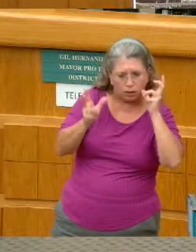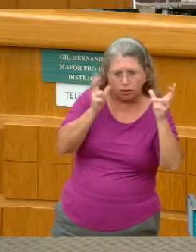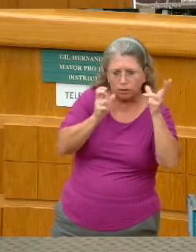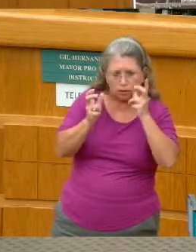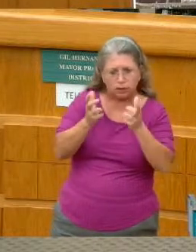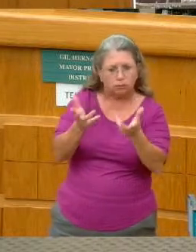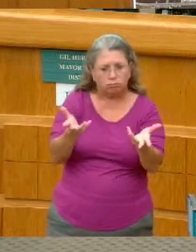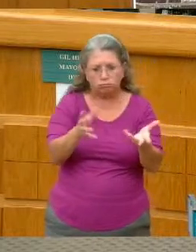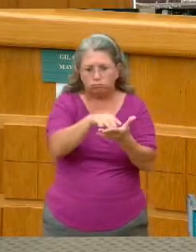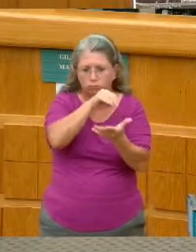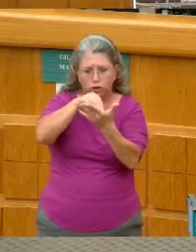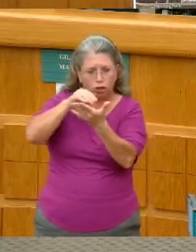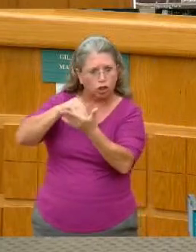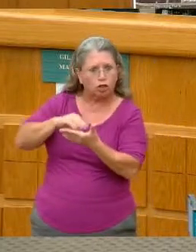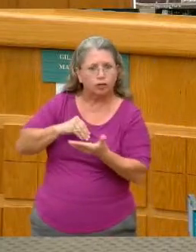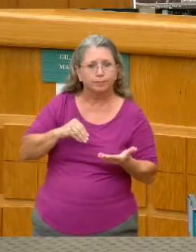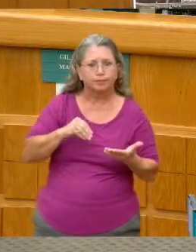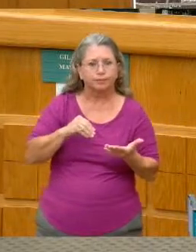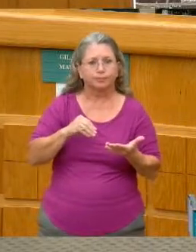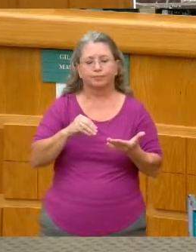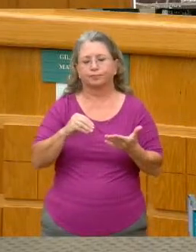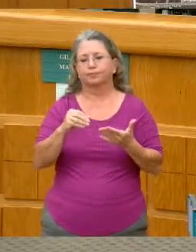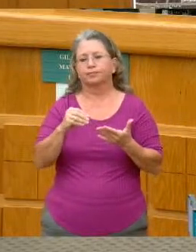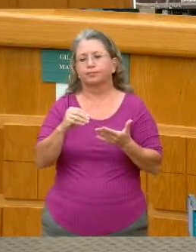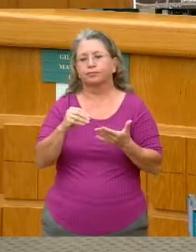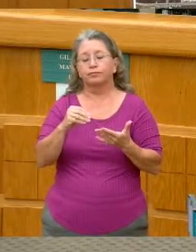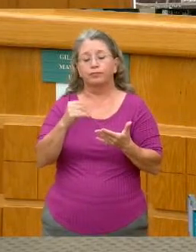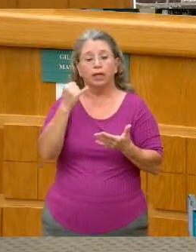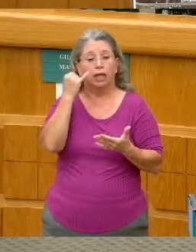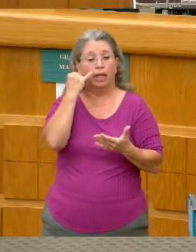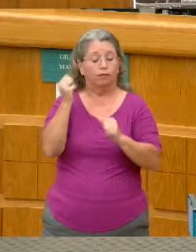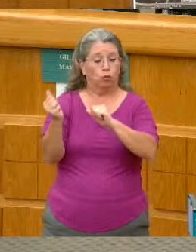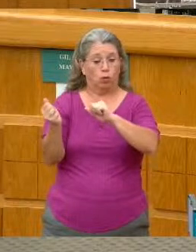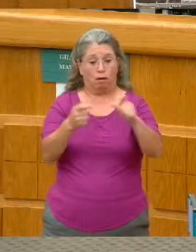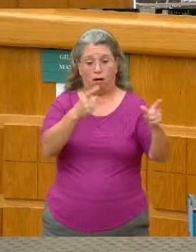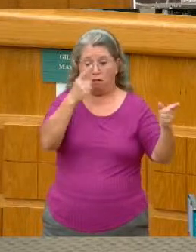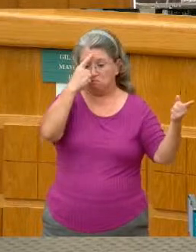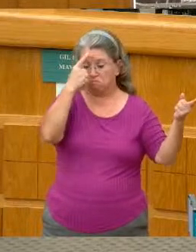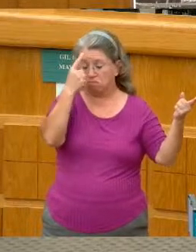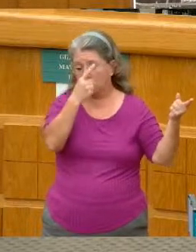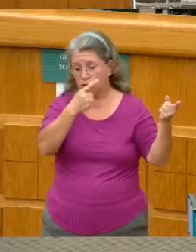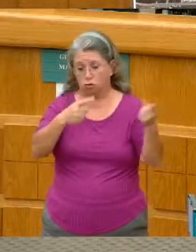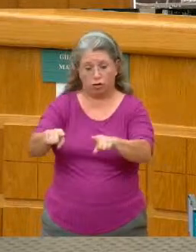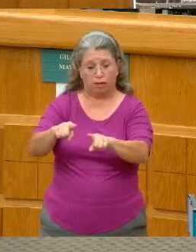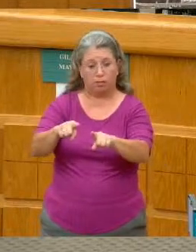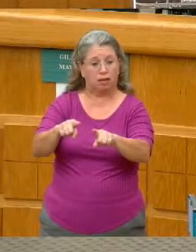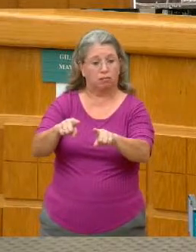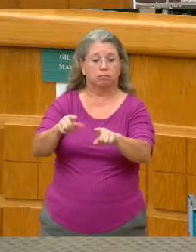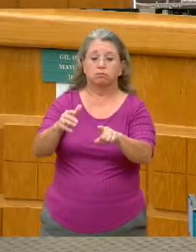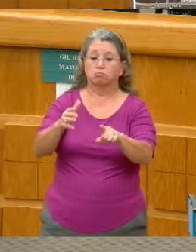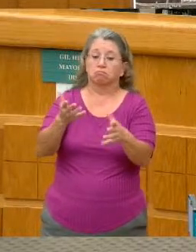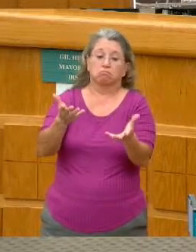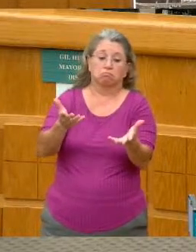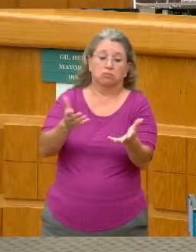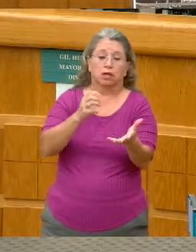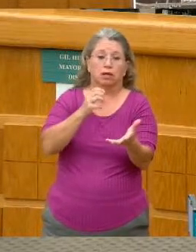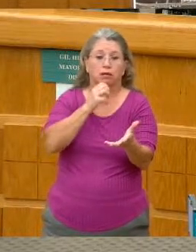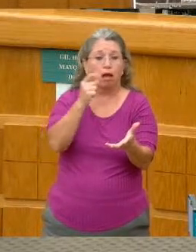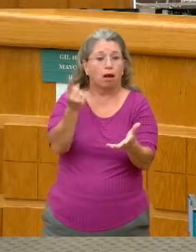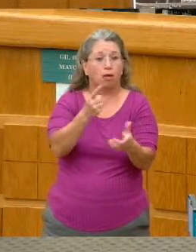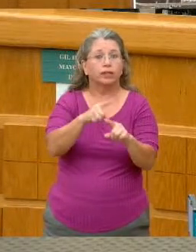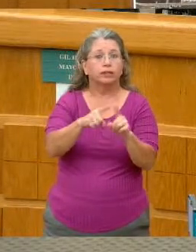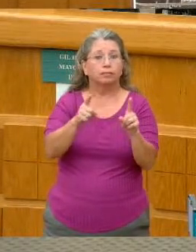can all learn, that whether or not we all come to the same agreement, that we must always sit at the same